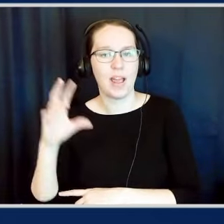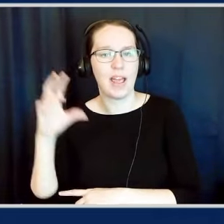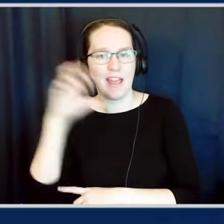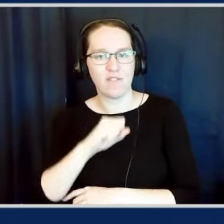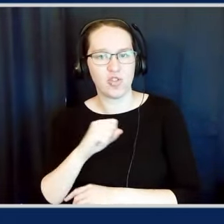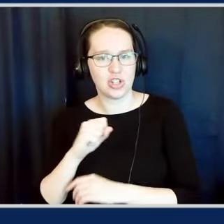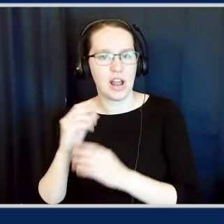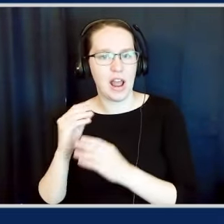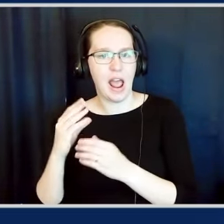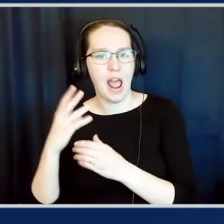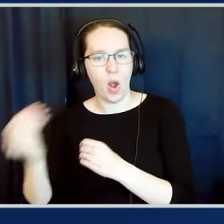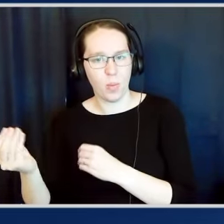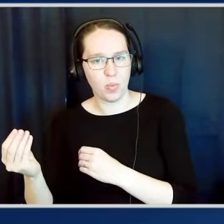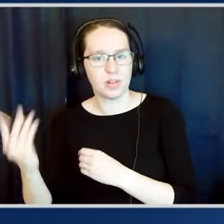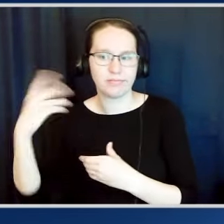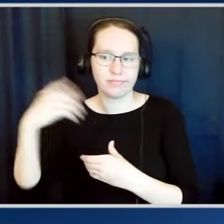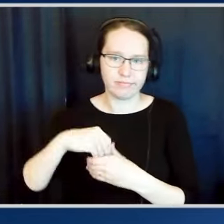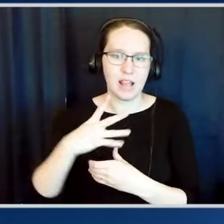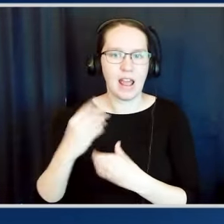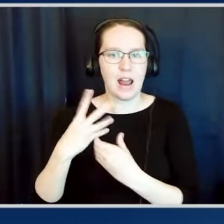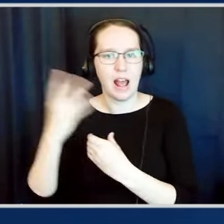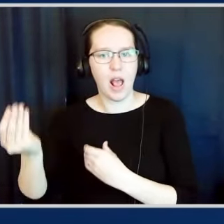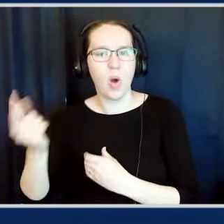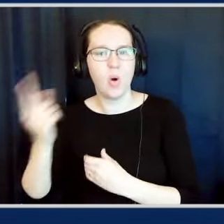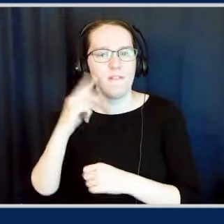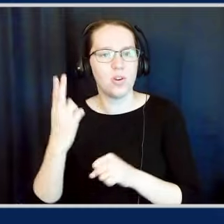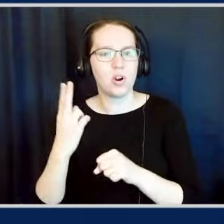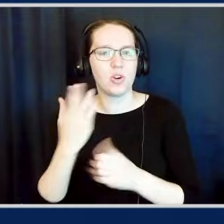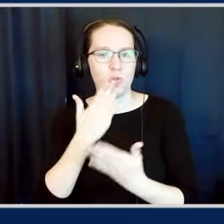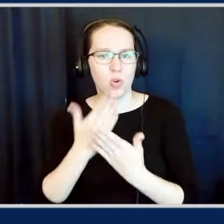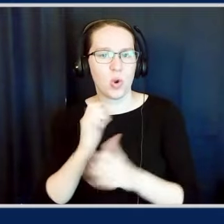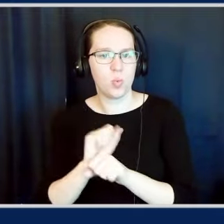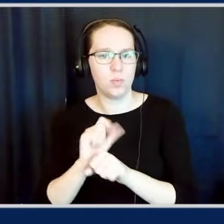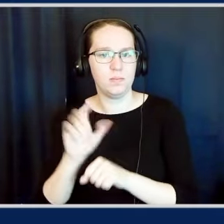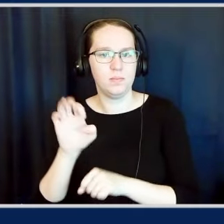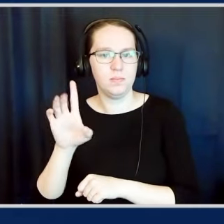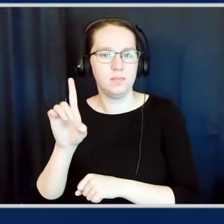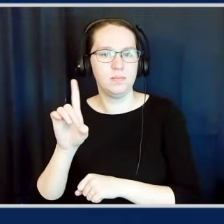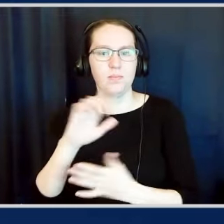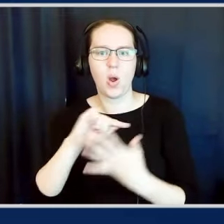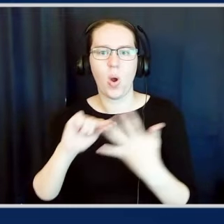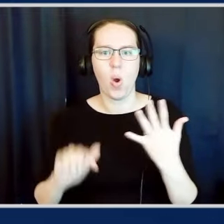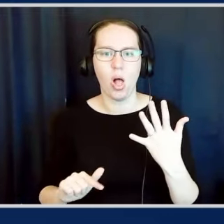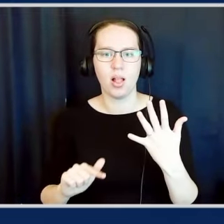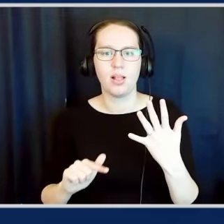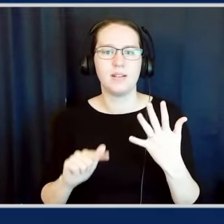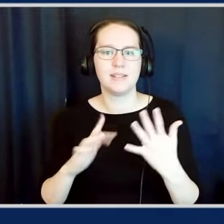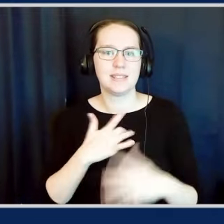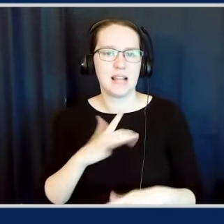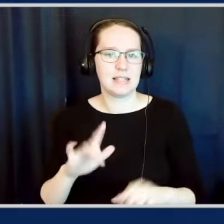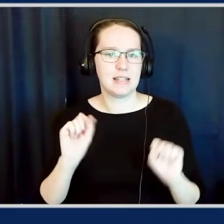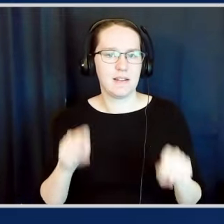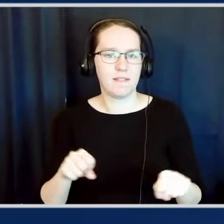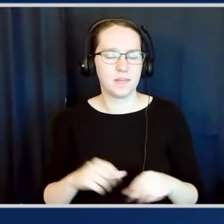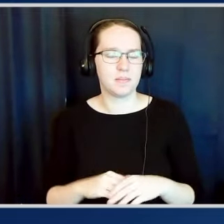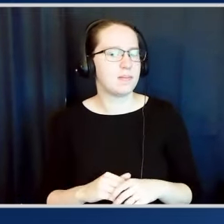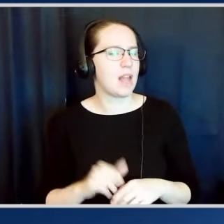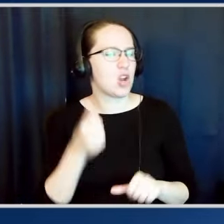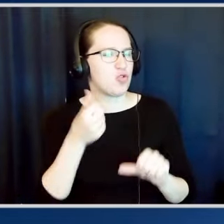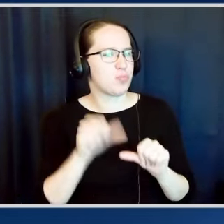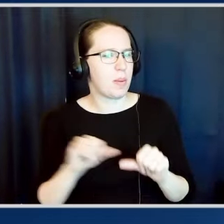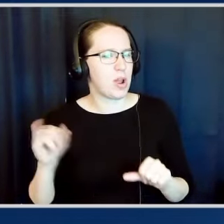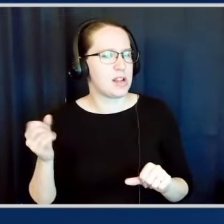in and out of the model for a useful workload. Yeah. All these can be really sensitive. Yeah, and I think, I don't remember if it was Jasmine and I,